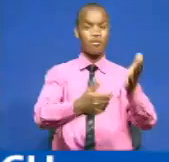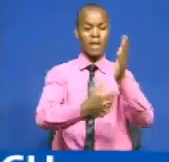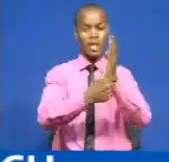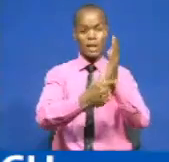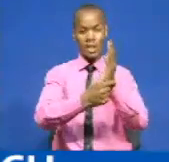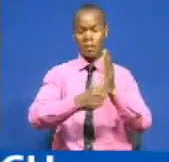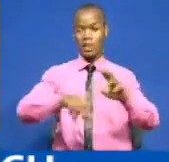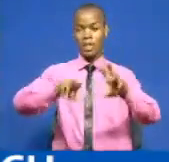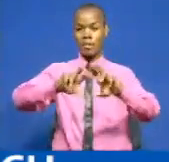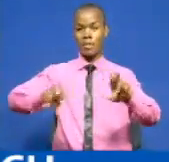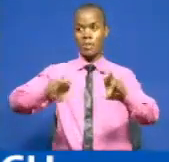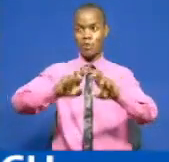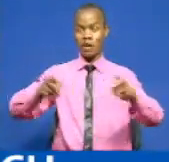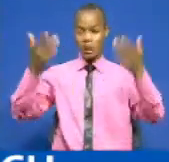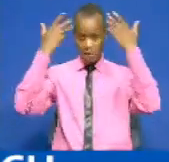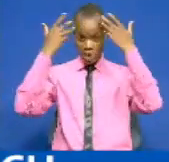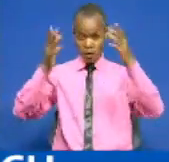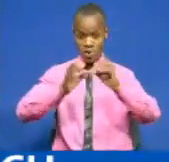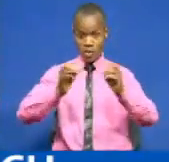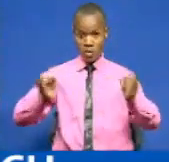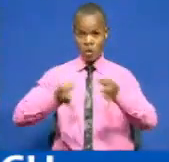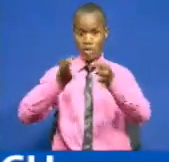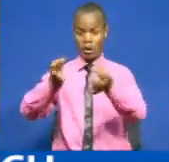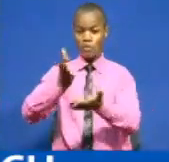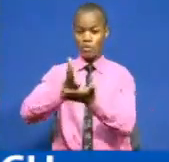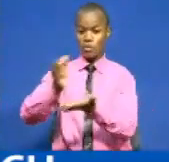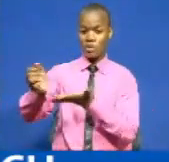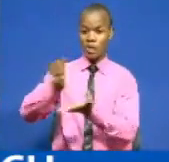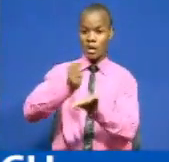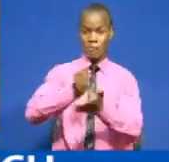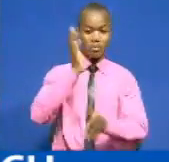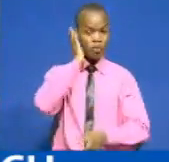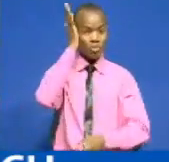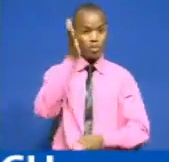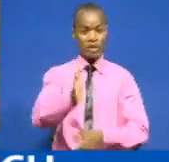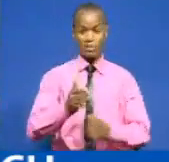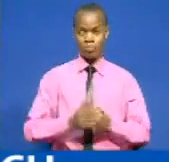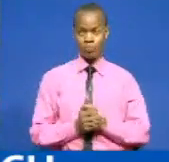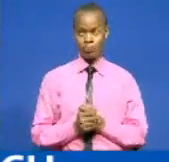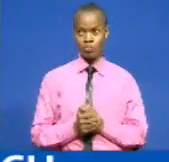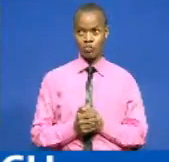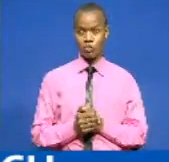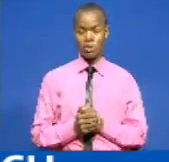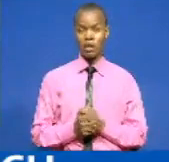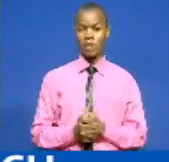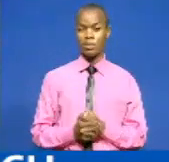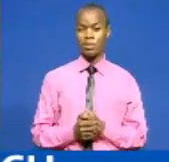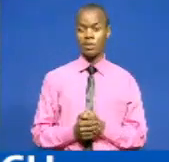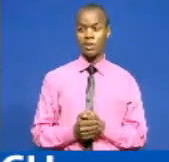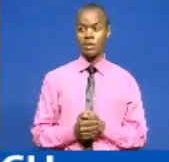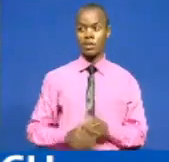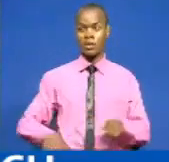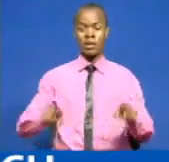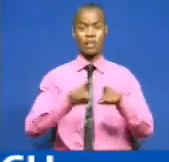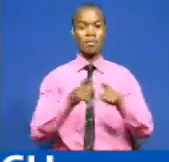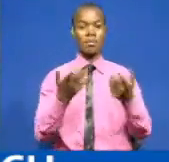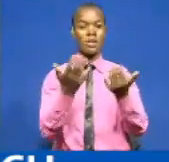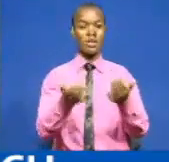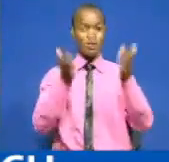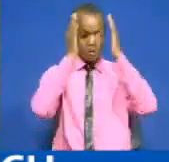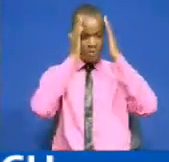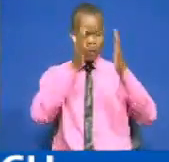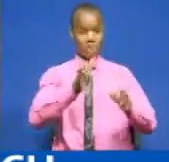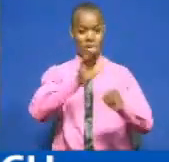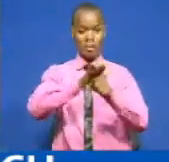wachunguze, sijui kama watapitisha, watapitisha. And for now, I don't think I am really keen on doing too many